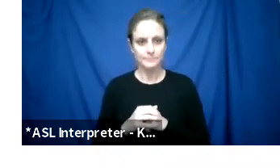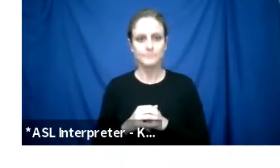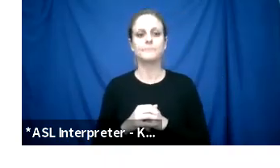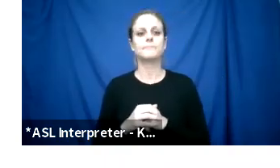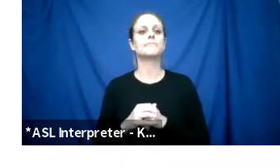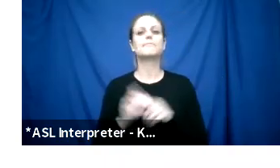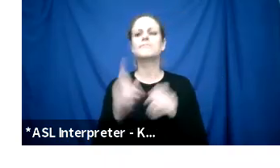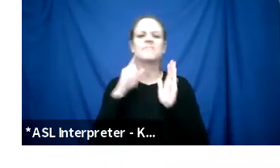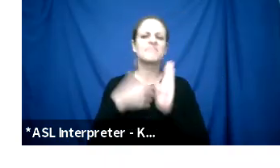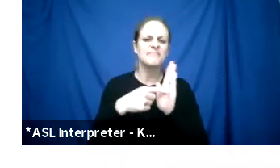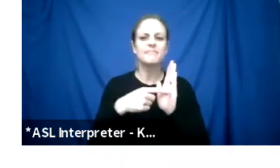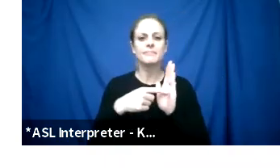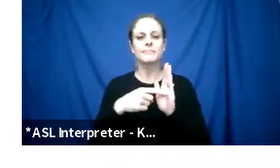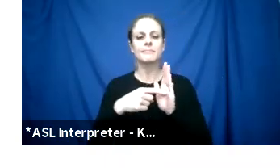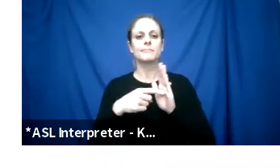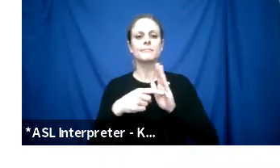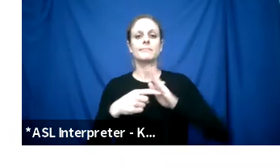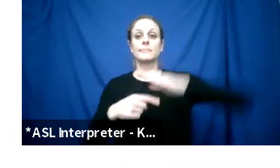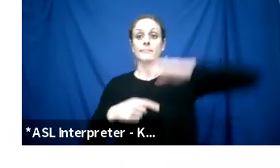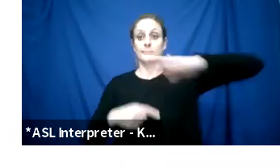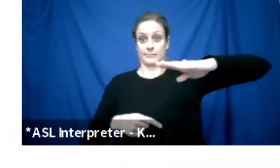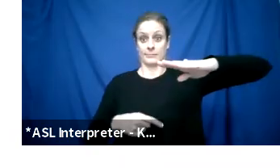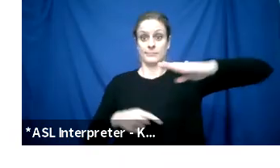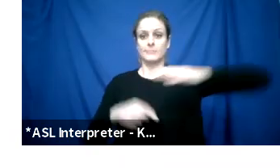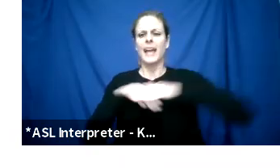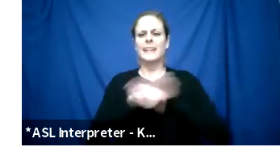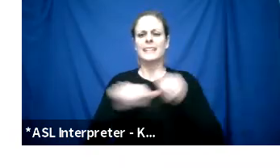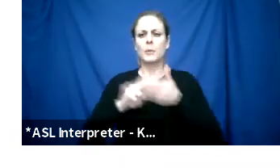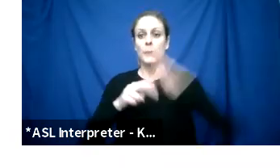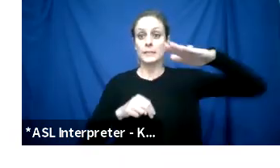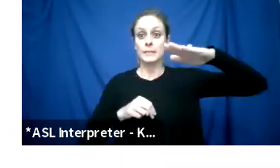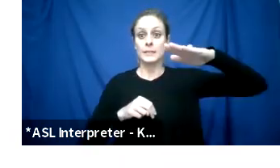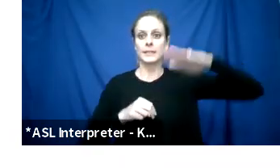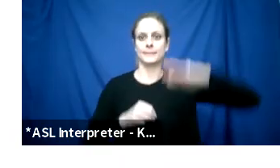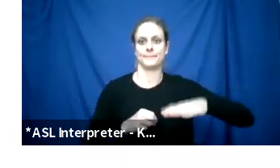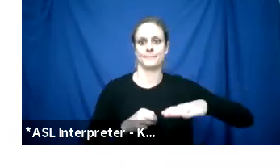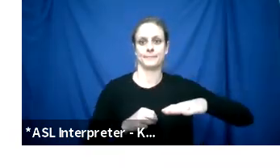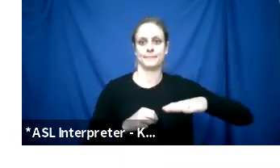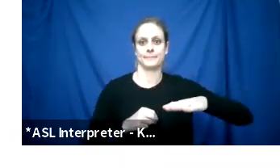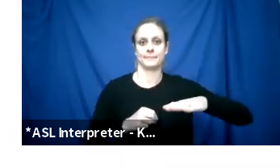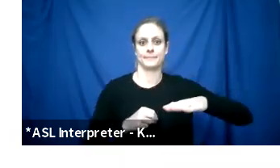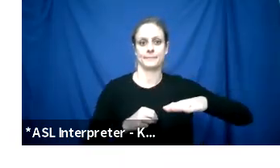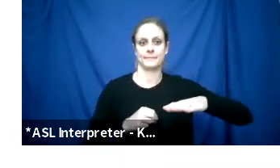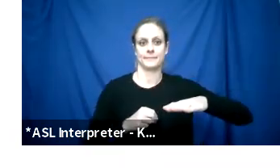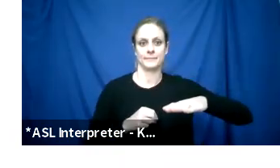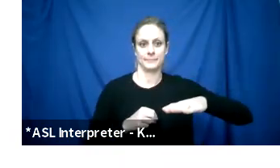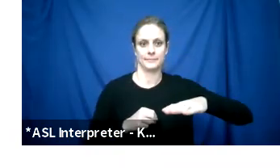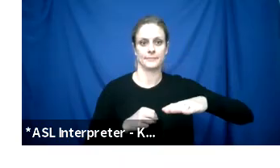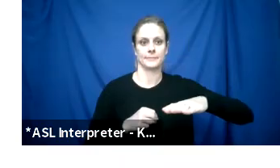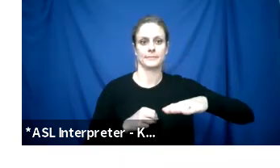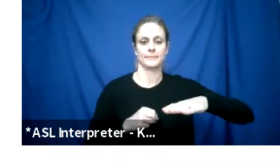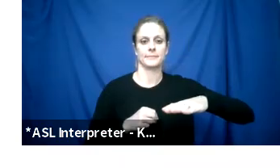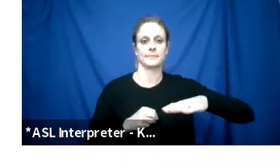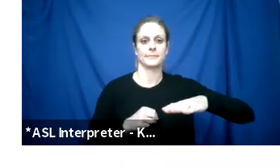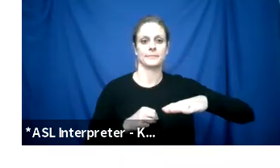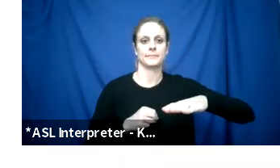This is just showing that that accessible portion needs to be at least as deep as the part that every other customer gets. So here we're